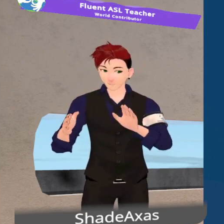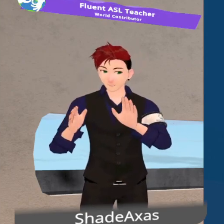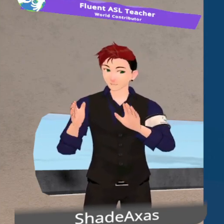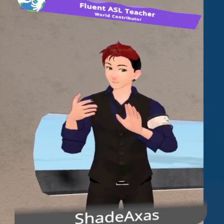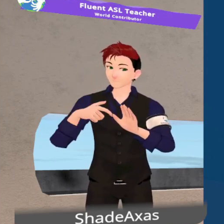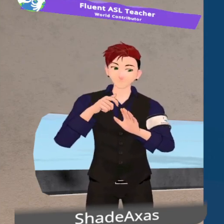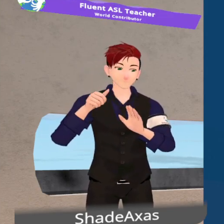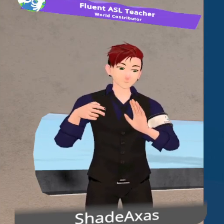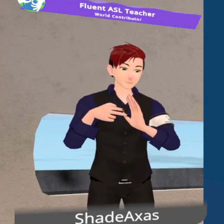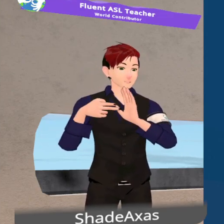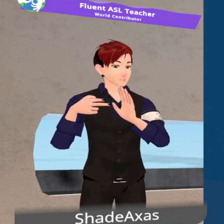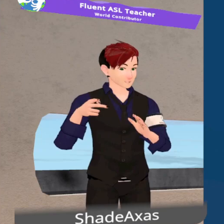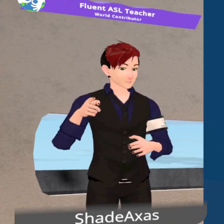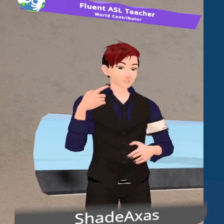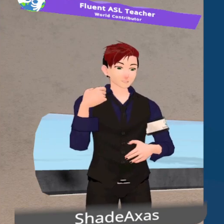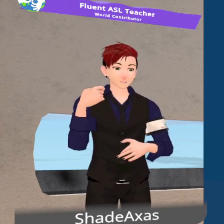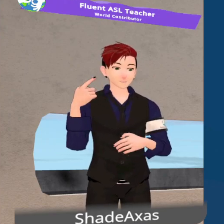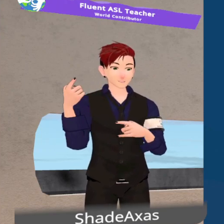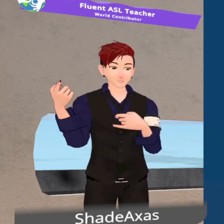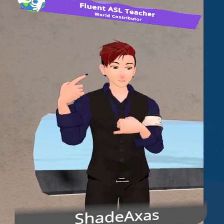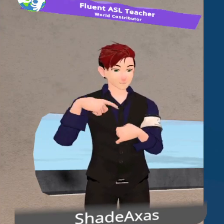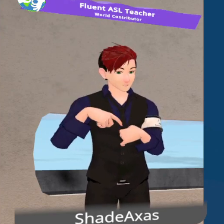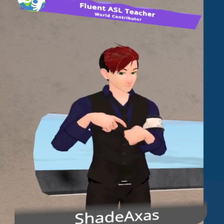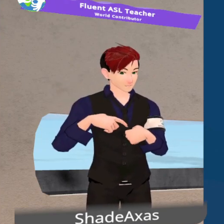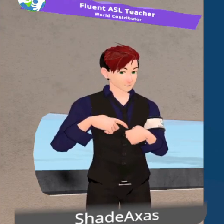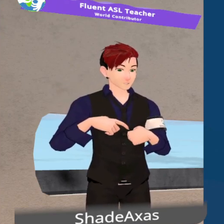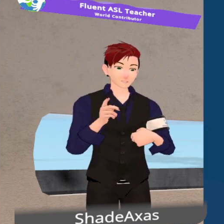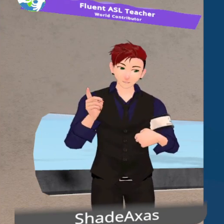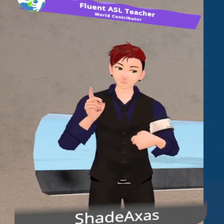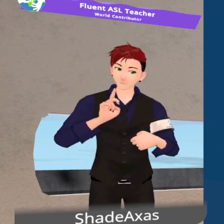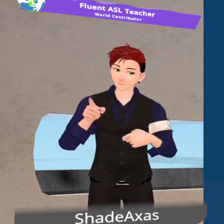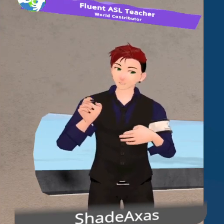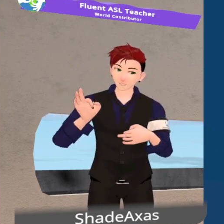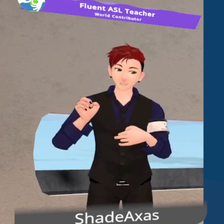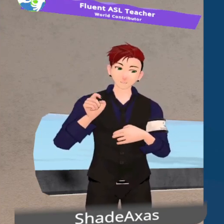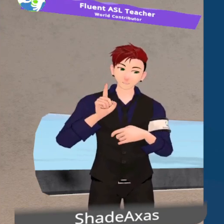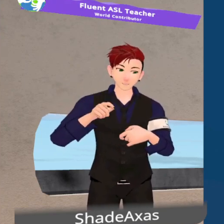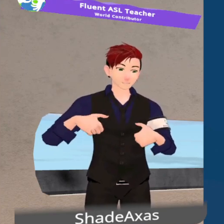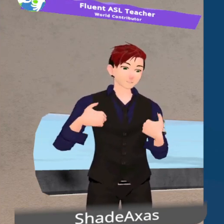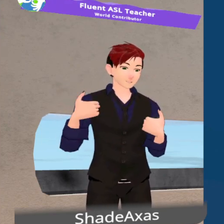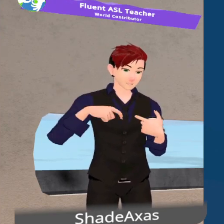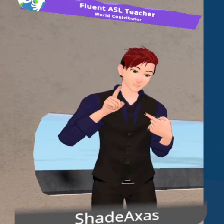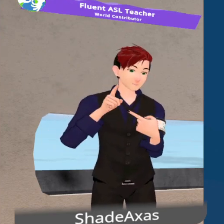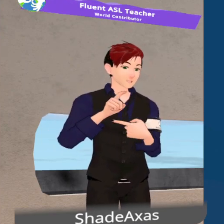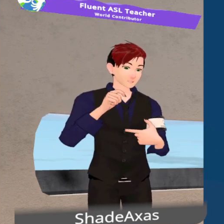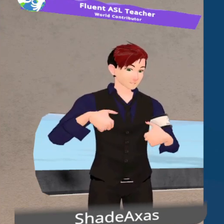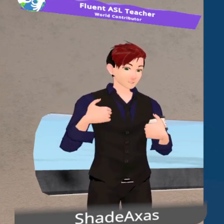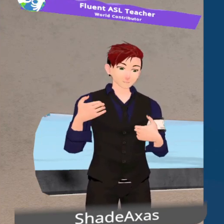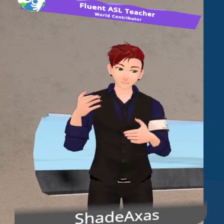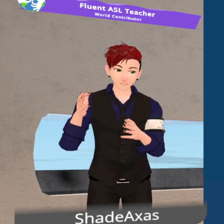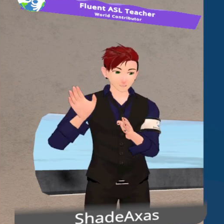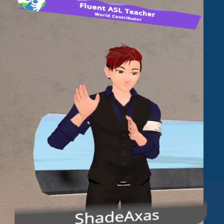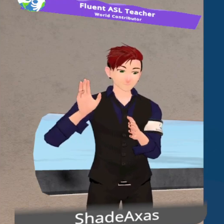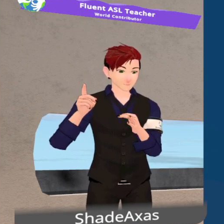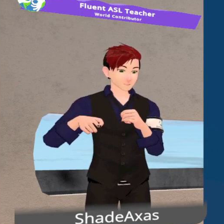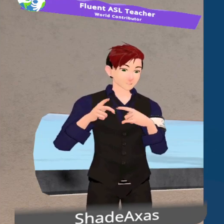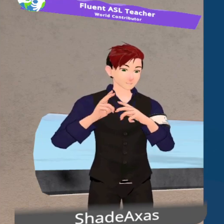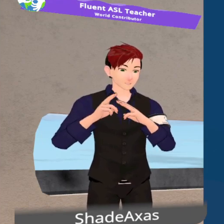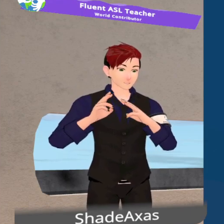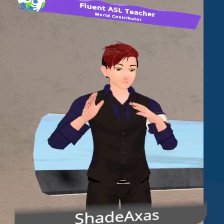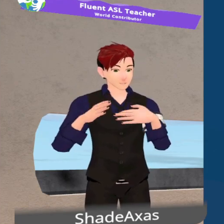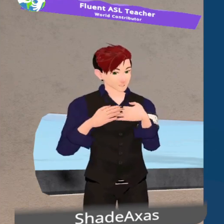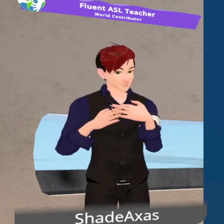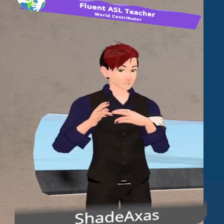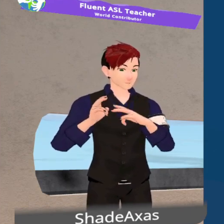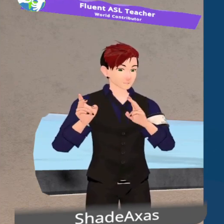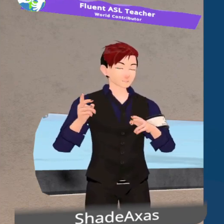one person, I'm not going to out them, but we have one person who just joined. They are fluent real life. I've met them real life. Whenever